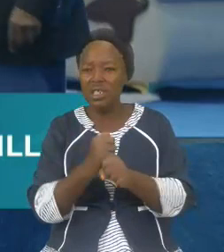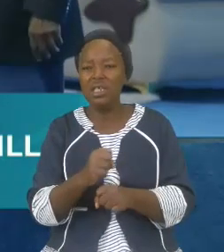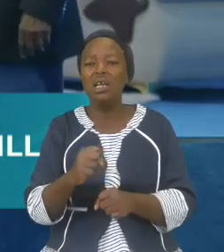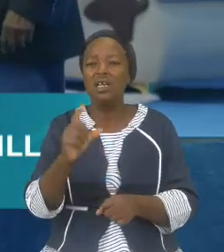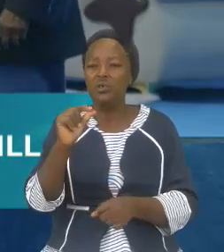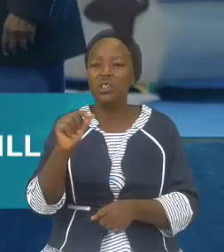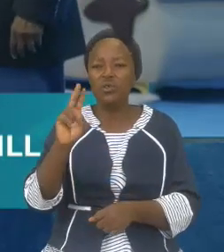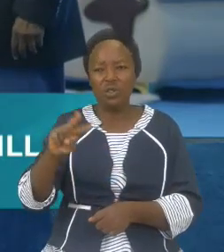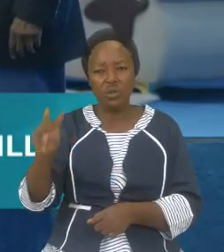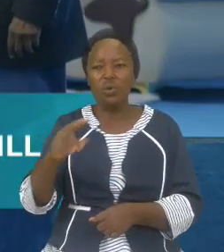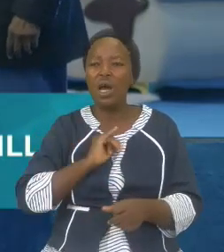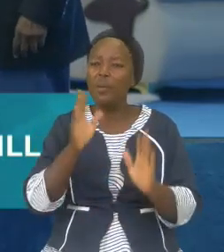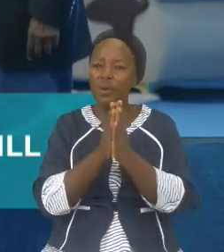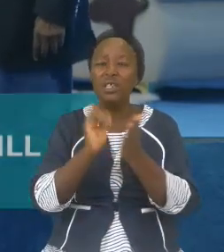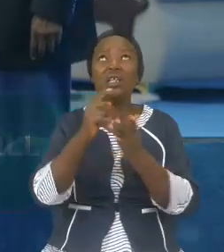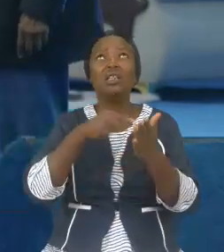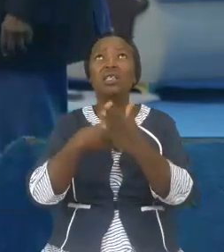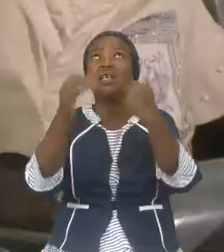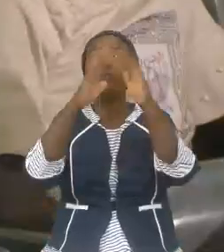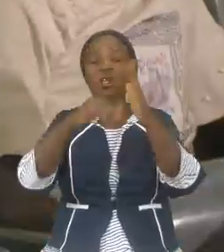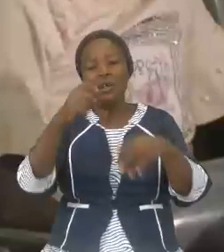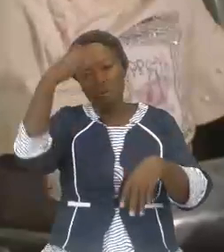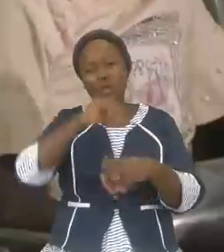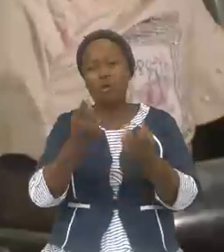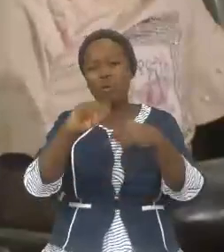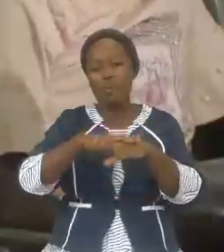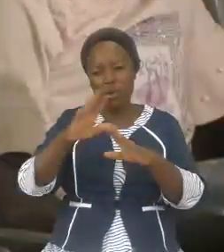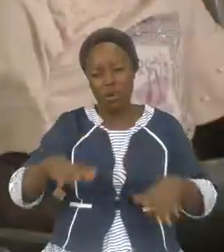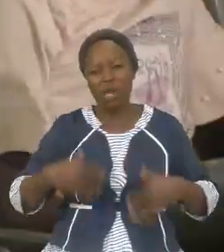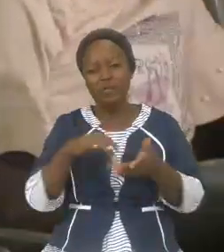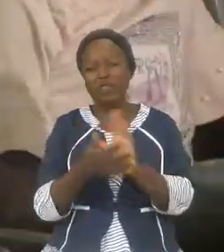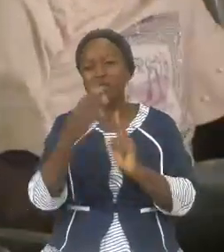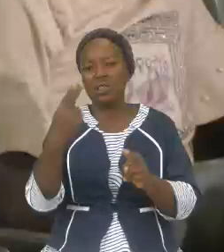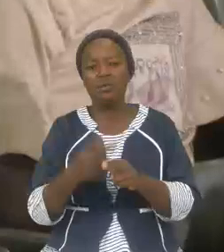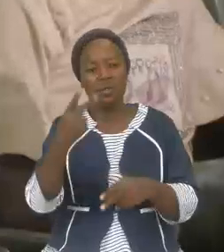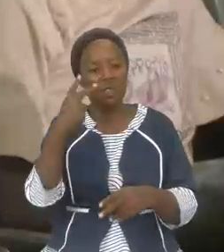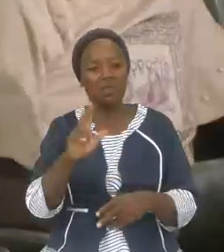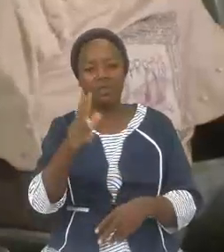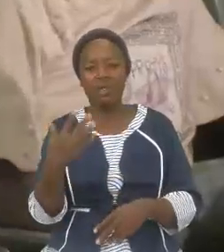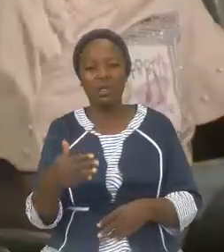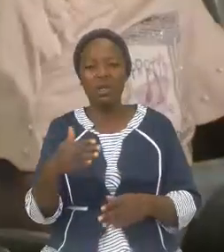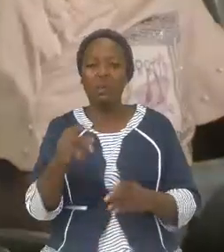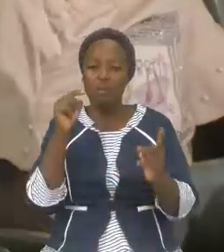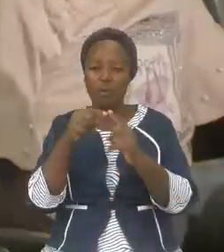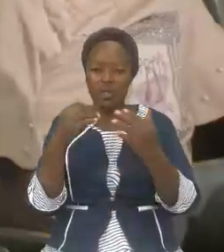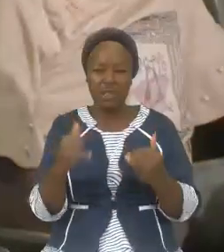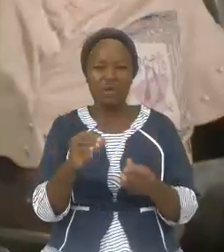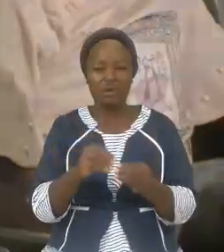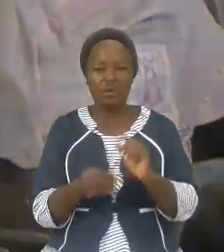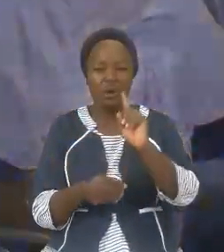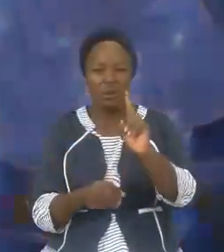that this heavenly wisdom will come into your life. We're looking at three things here. Number one,